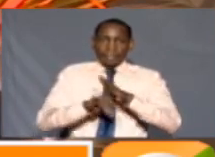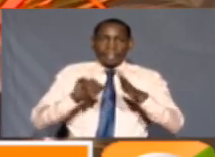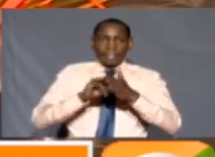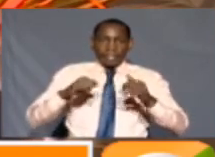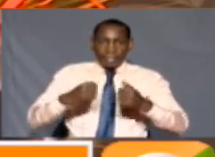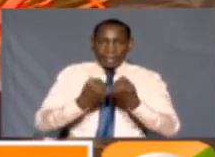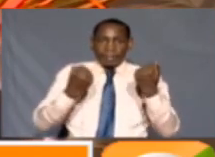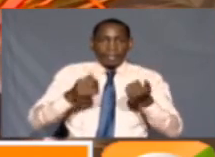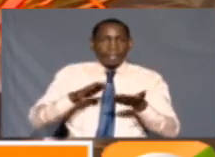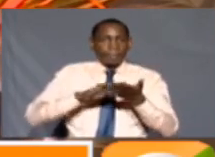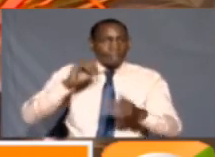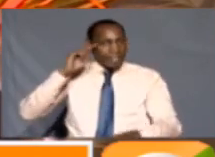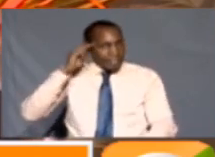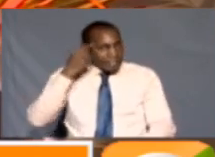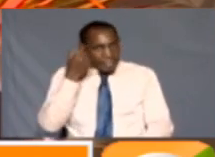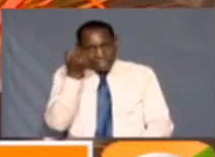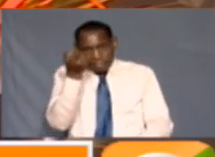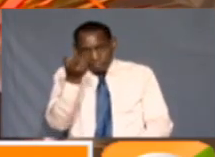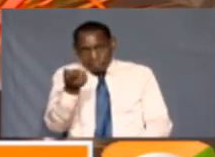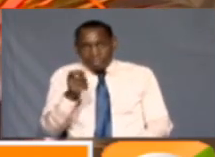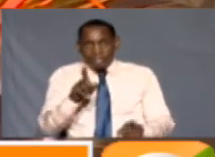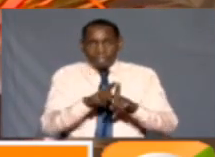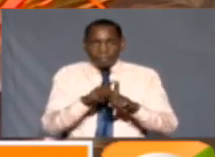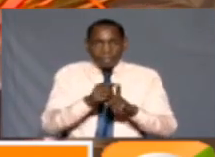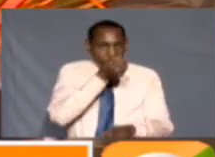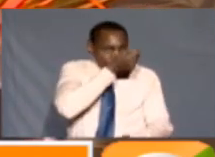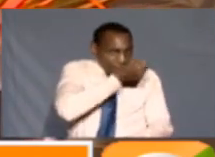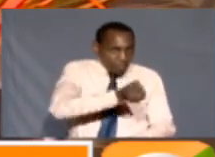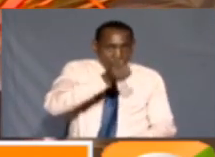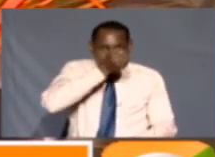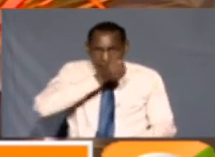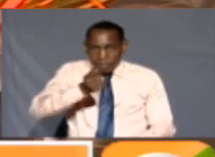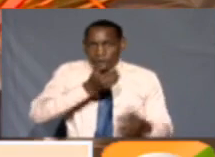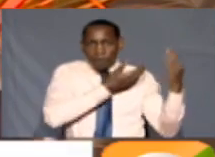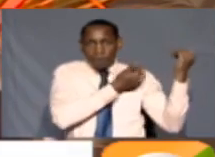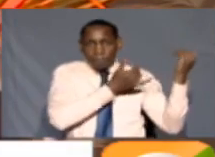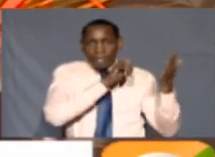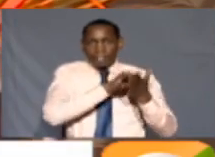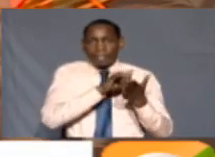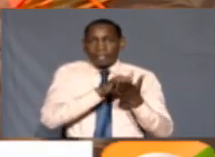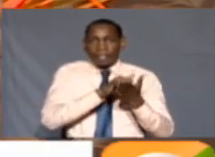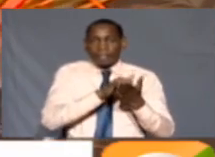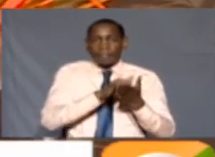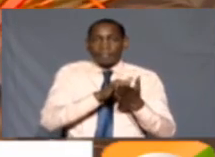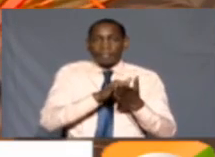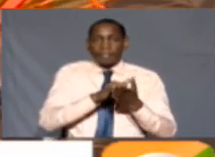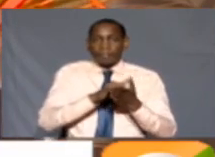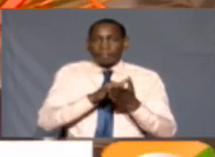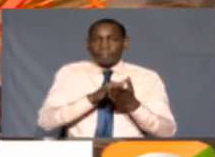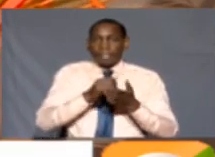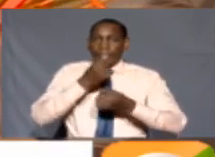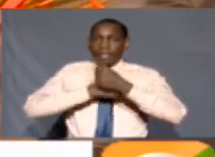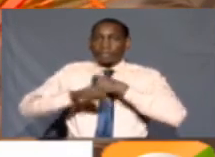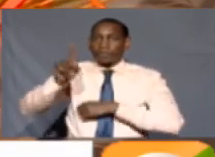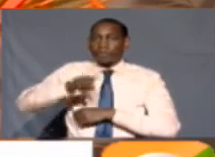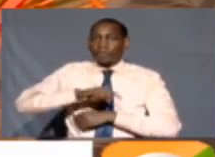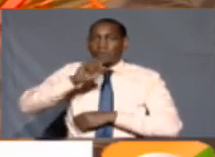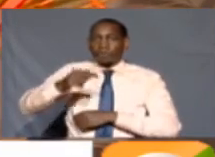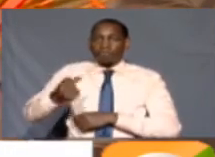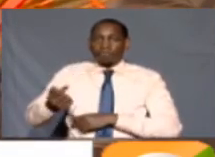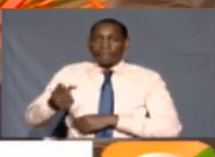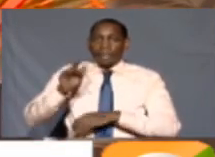We basically think small, and we try and keep our heads down, hoping that the chaos and the wickedness that is out there does not come our